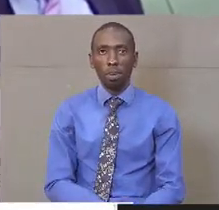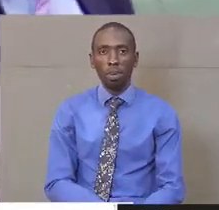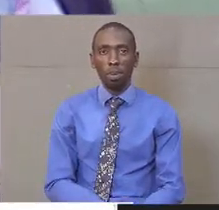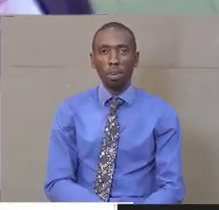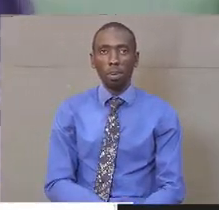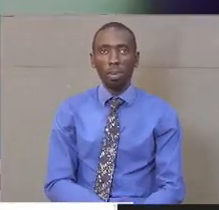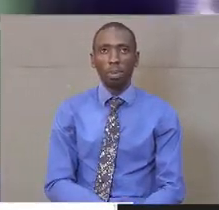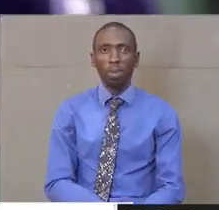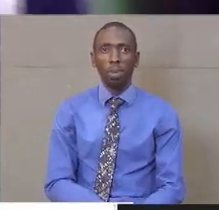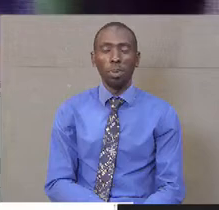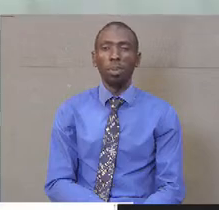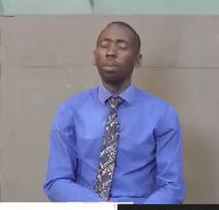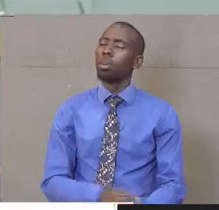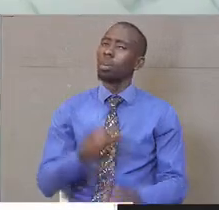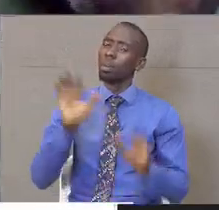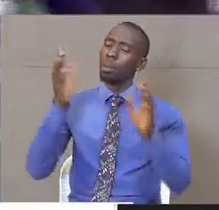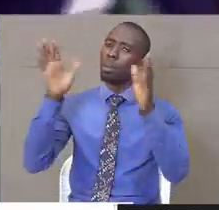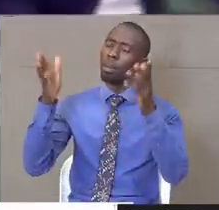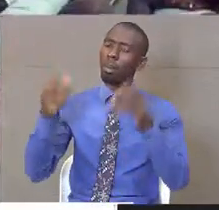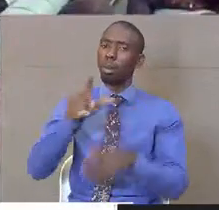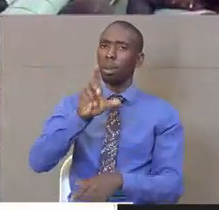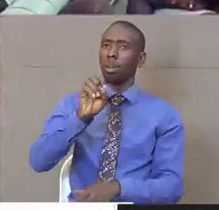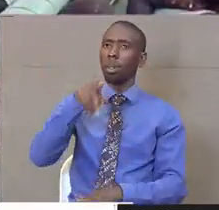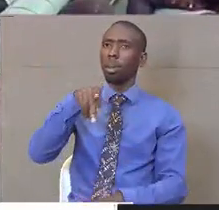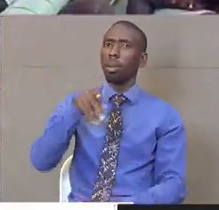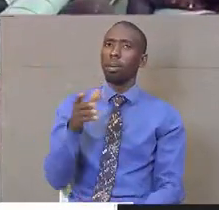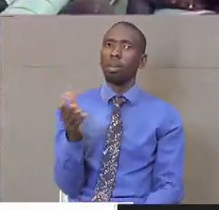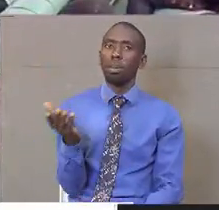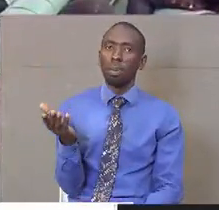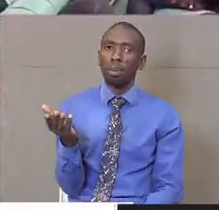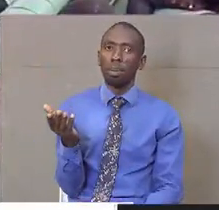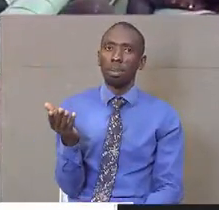You kill up for the leader of opposition.